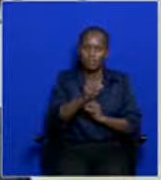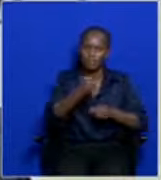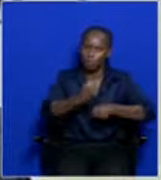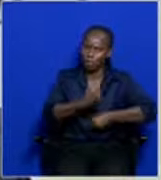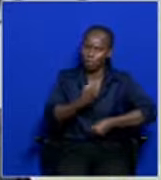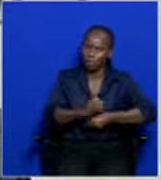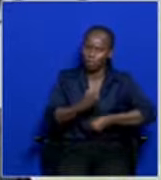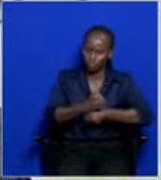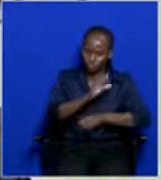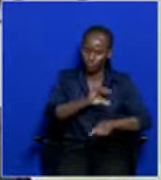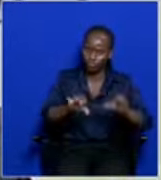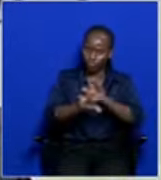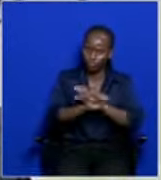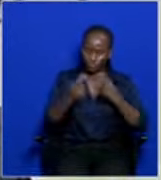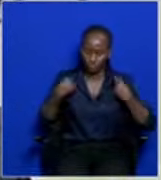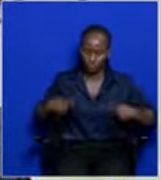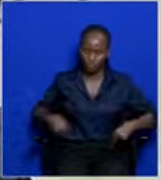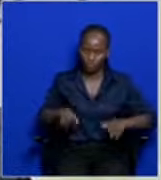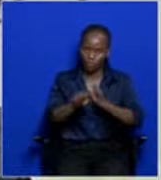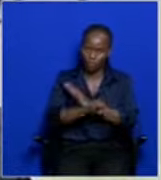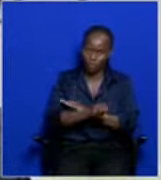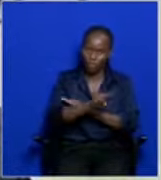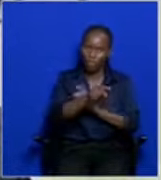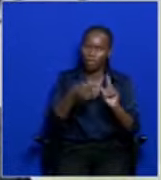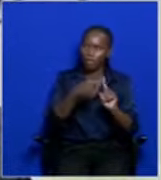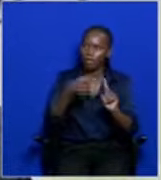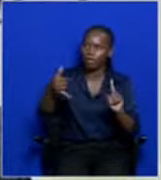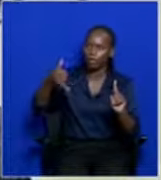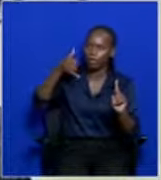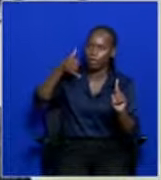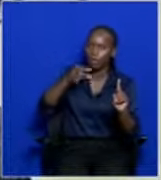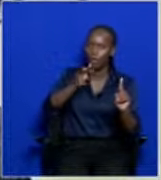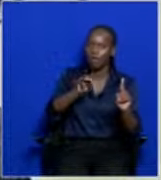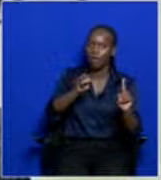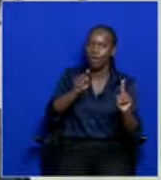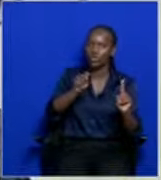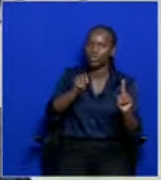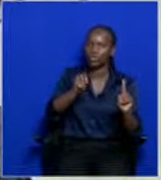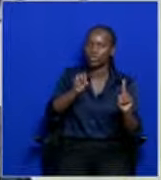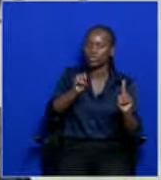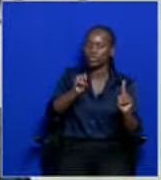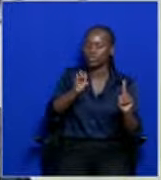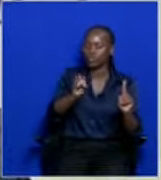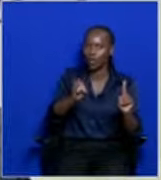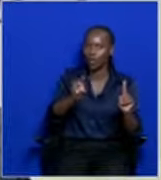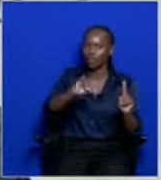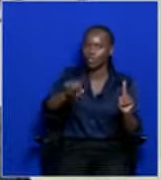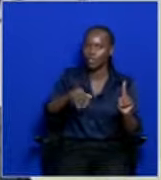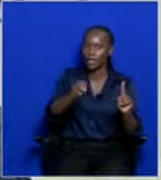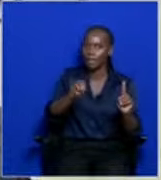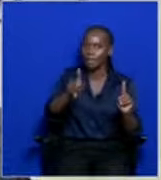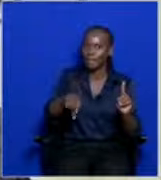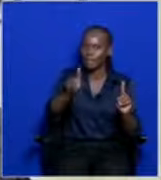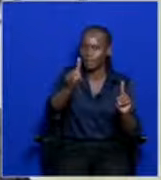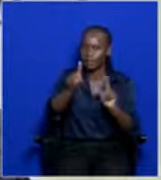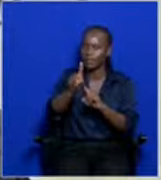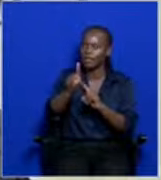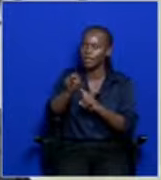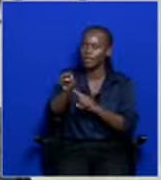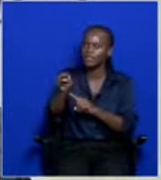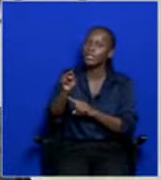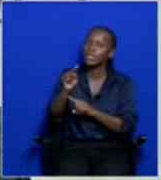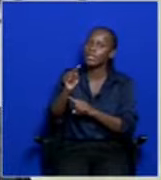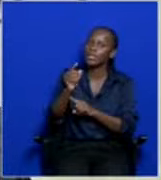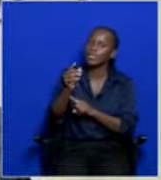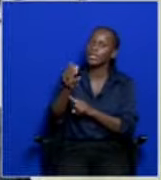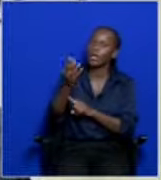Mozo, a JMPD member who requested assistance in the recovery of lithium rocks that were suspected to being